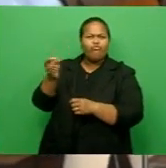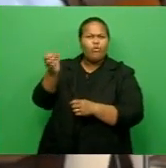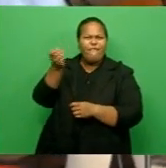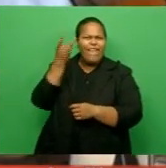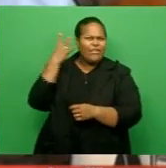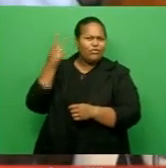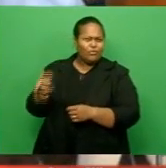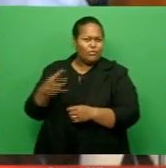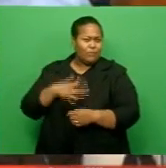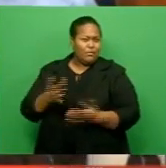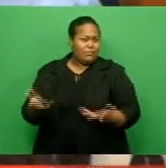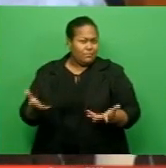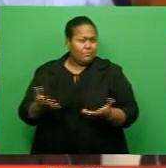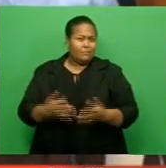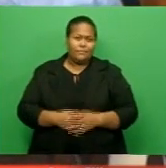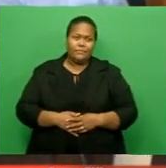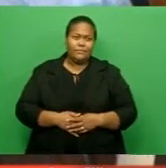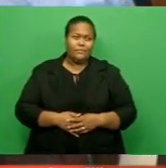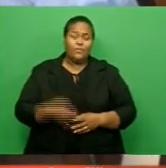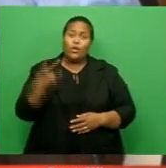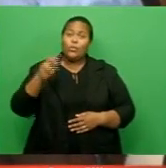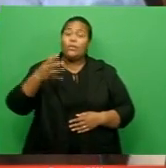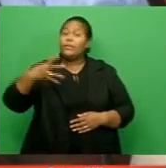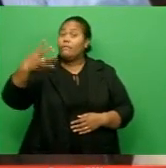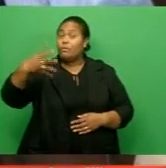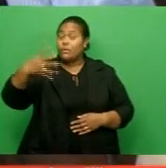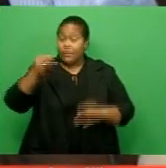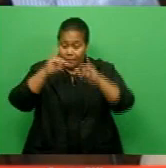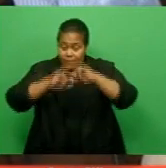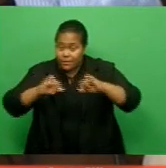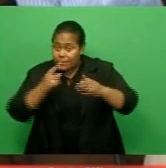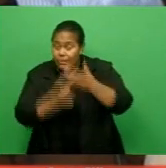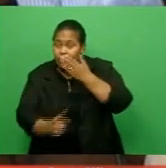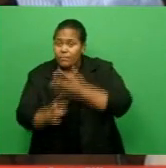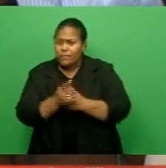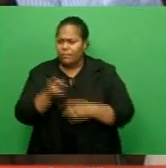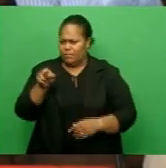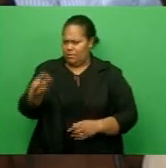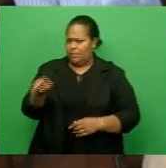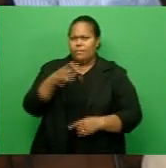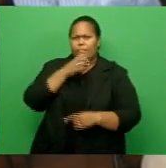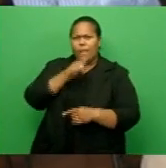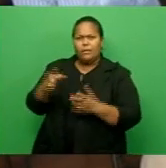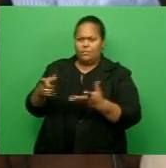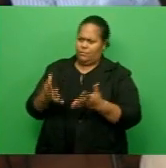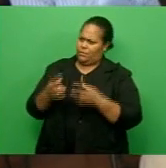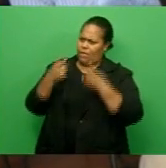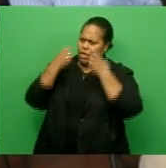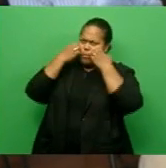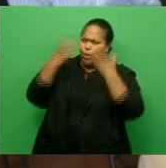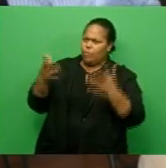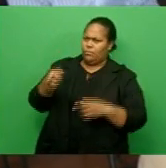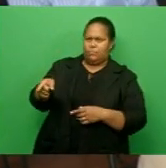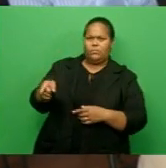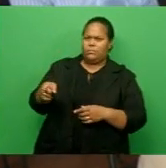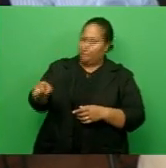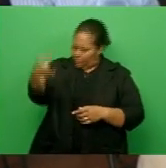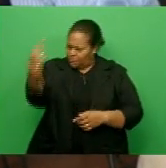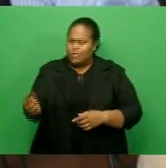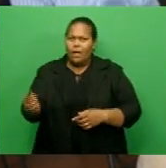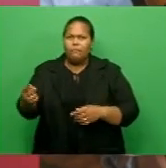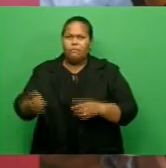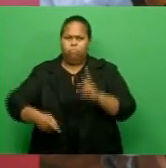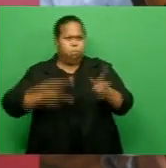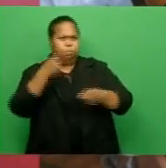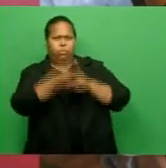Dr. Mbamba says in a 2014 investigation, Mbulitavu was exposed as an instigator who tried to have Rote Mumu